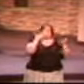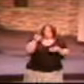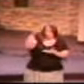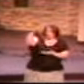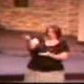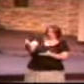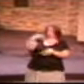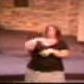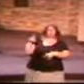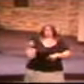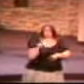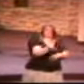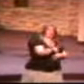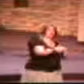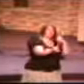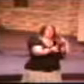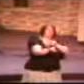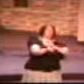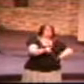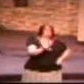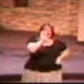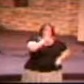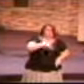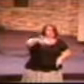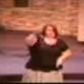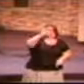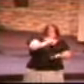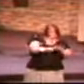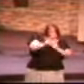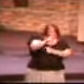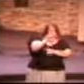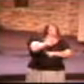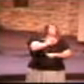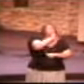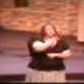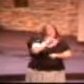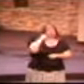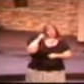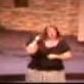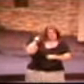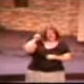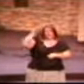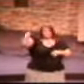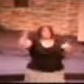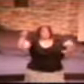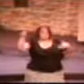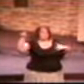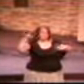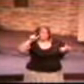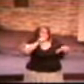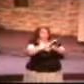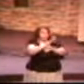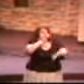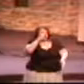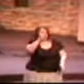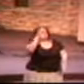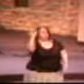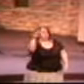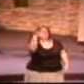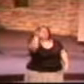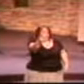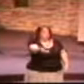shall run to you because of the Lord your God one of Israel for he has glorified you